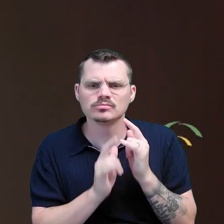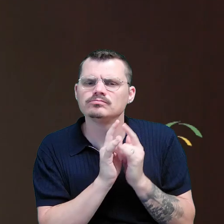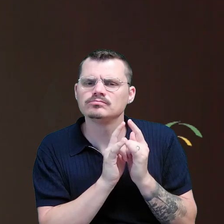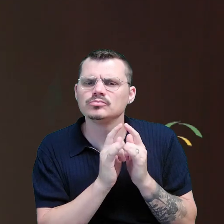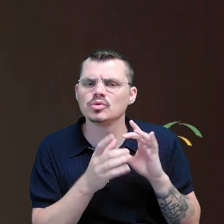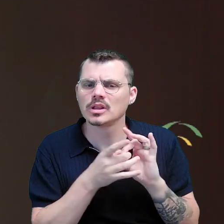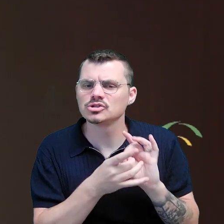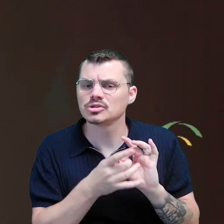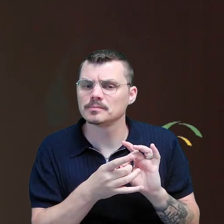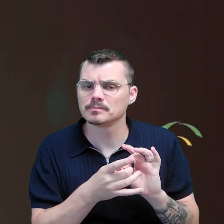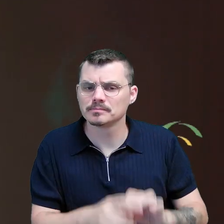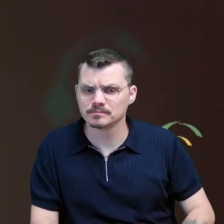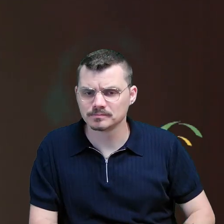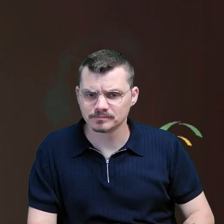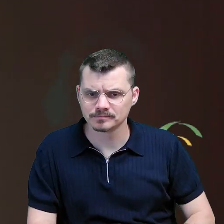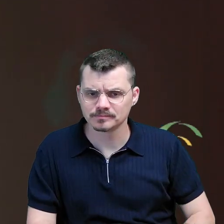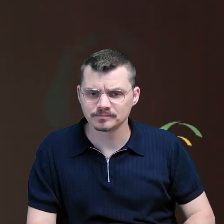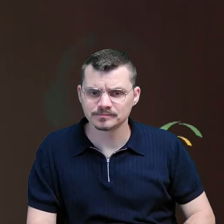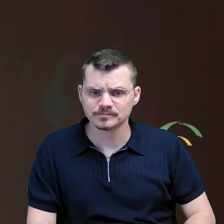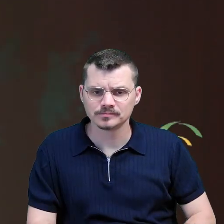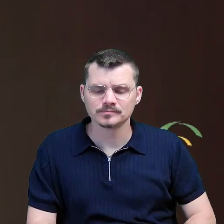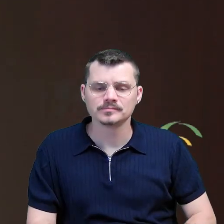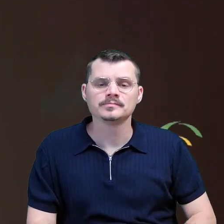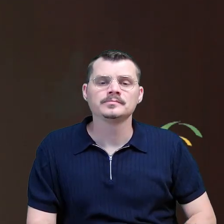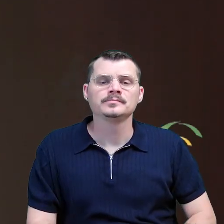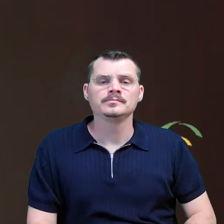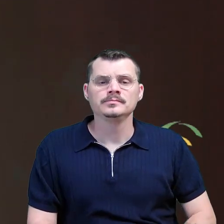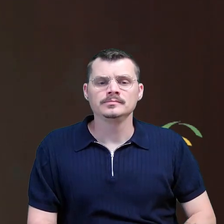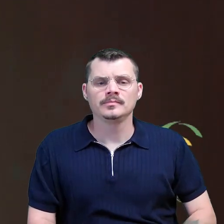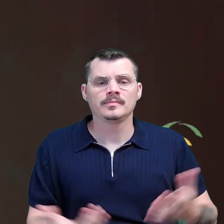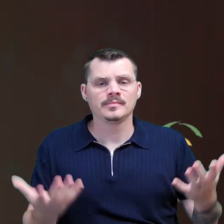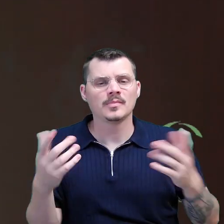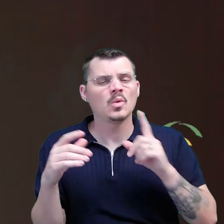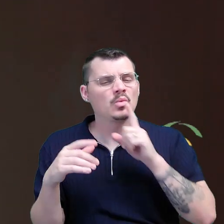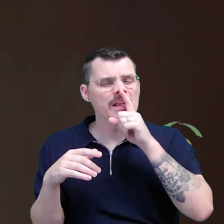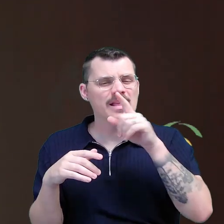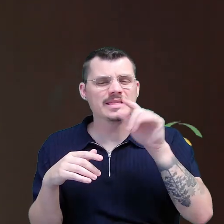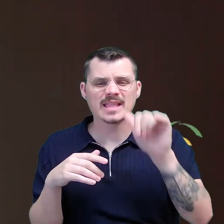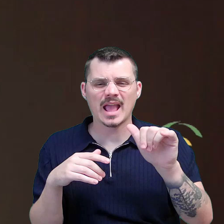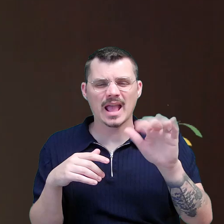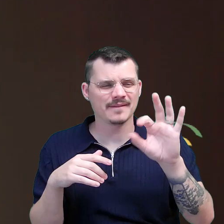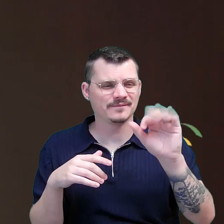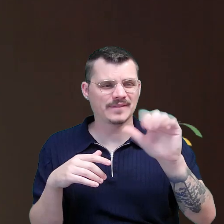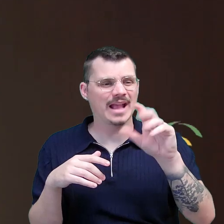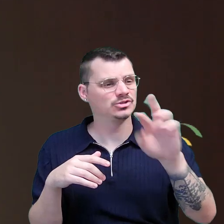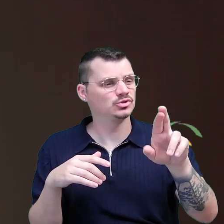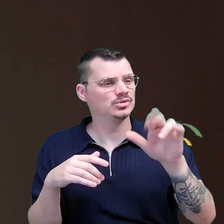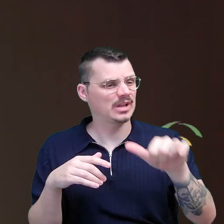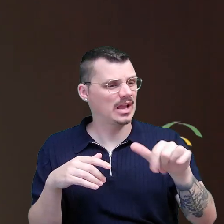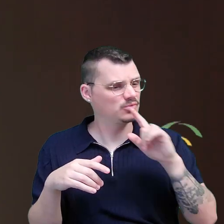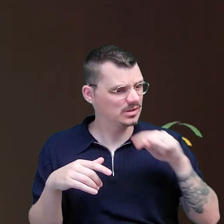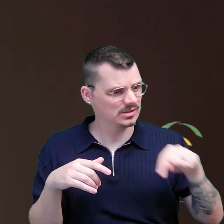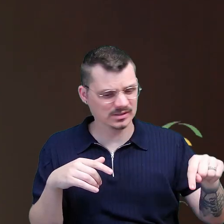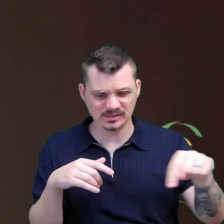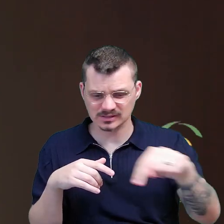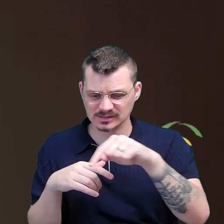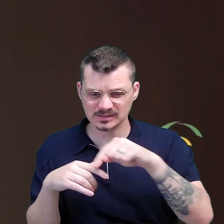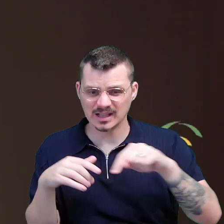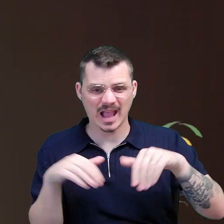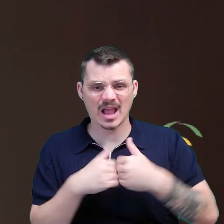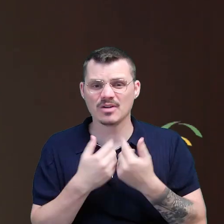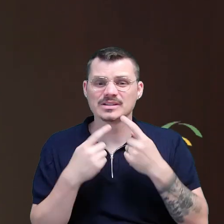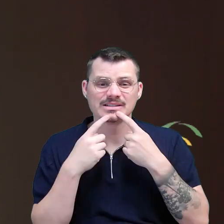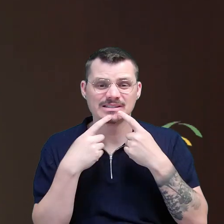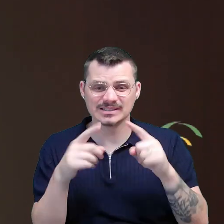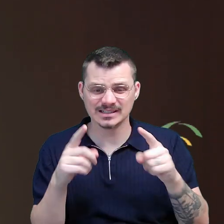relationship. And the absolute unifying factor in all those relationships that